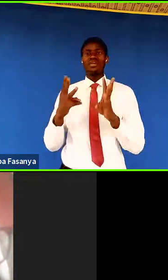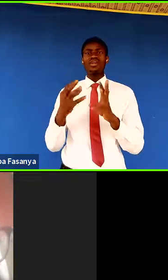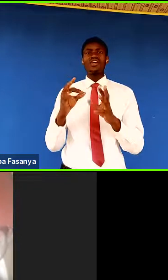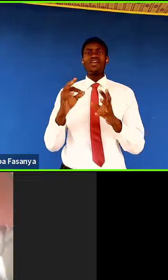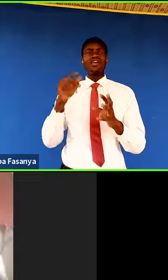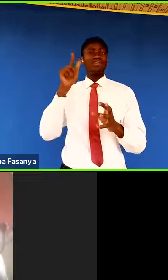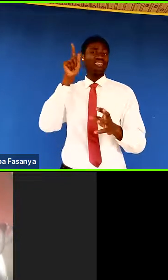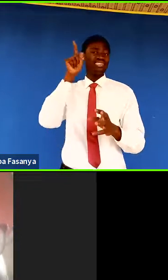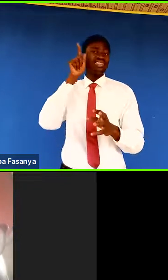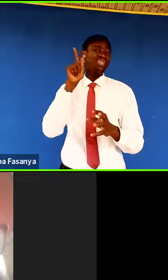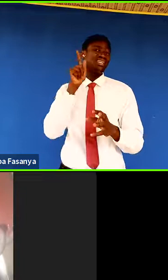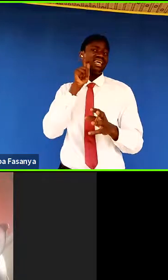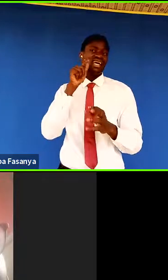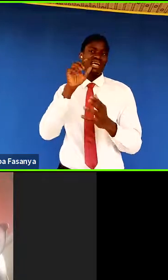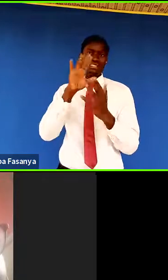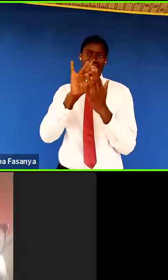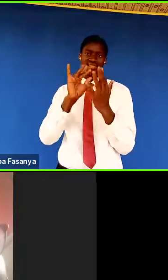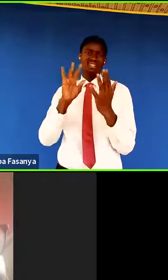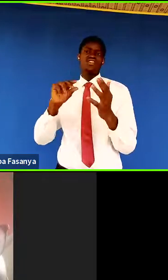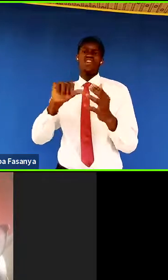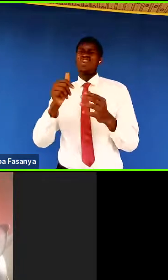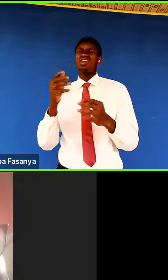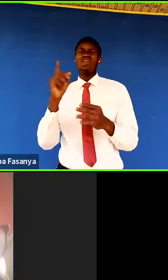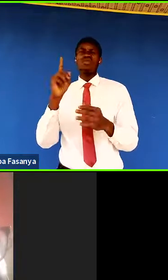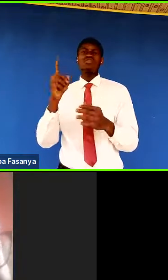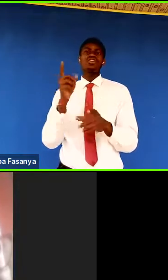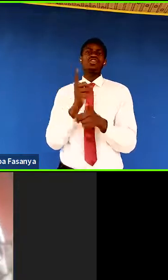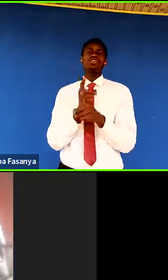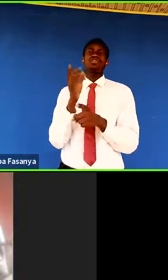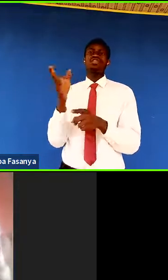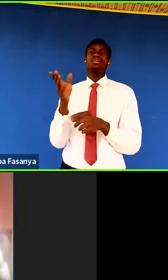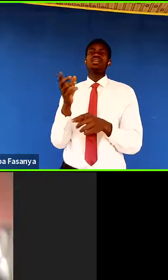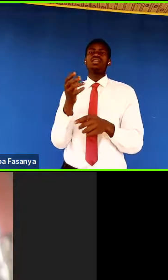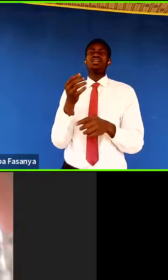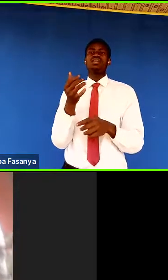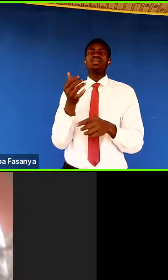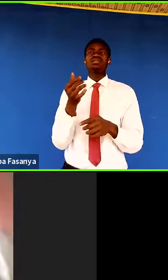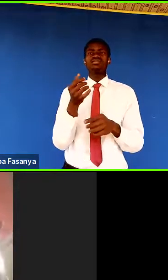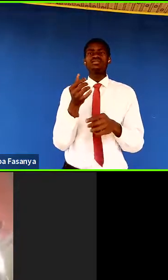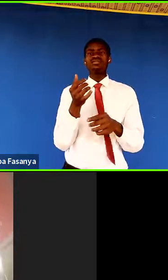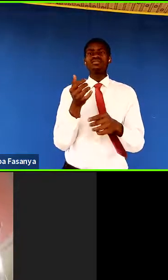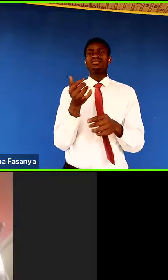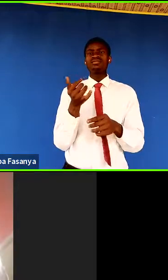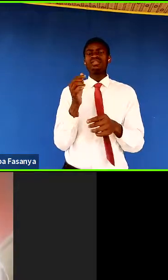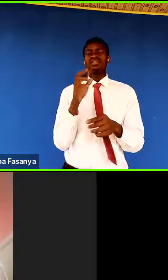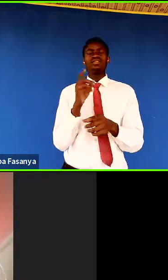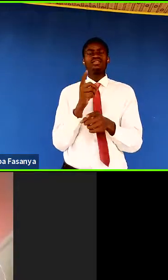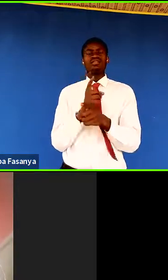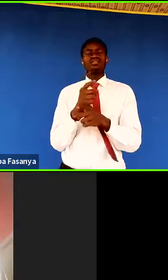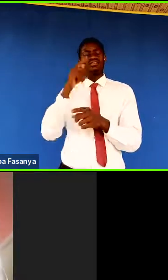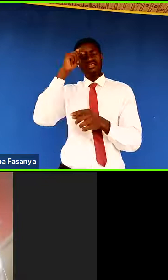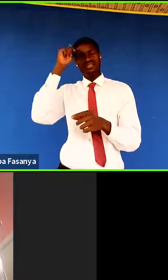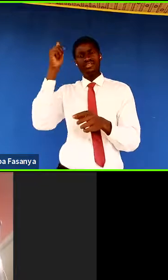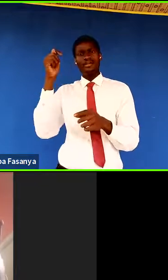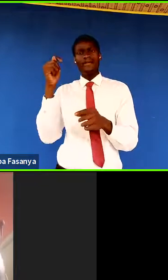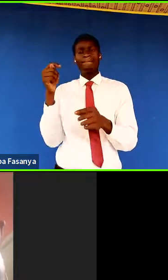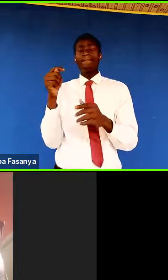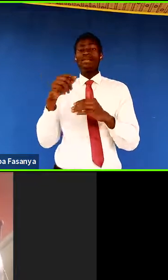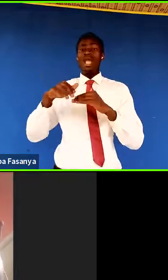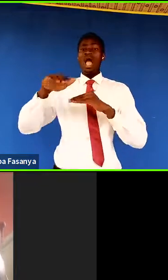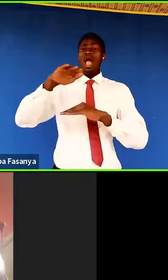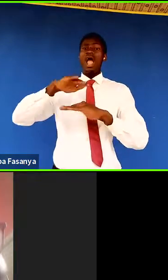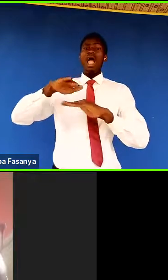just what's it called? They are just They're theoretical. just theoretical. Thank you, Dr. J. And above Thank all, you. of course, you know that